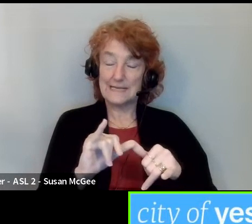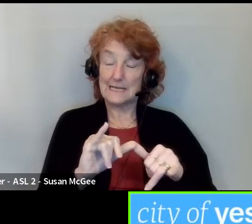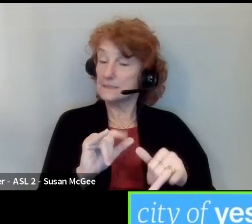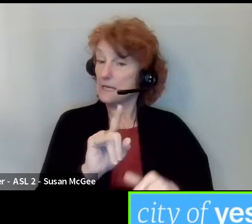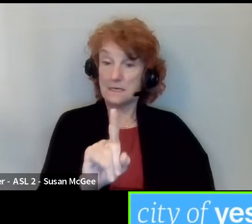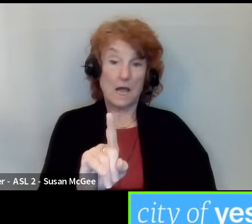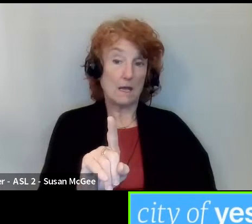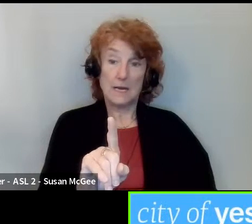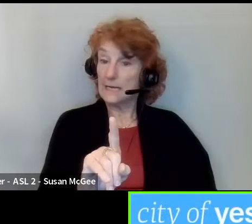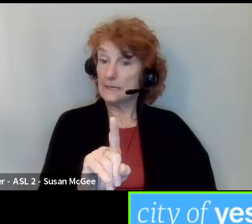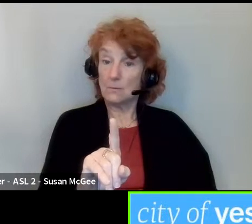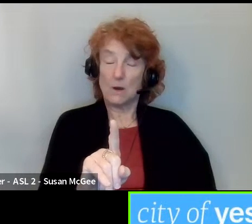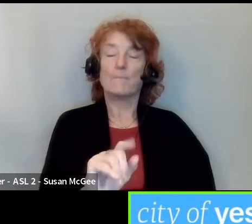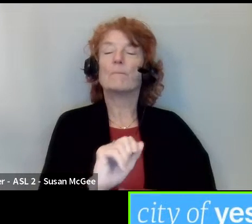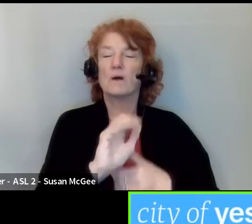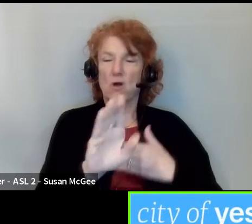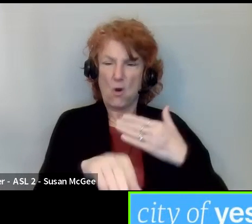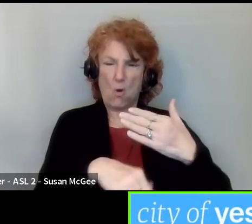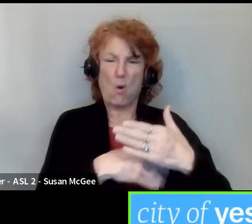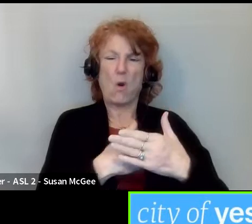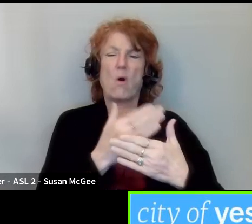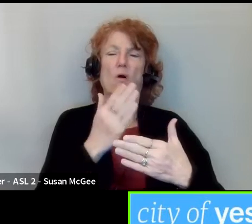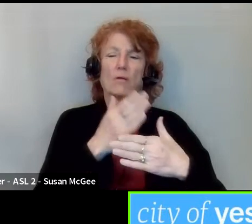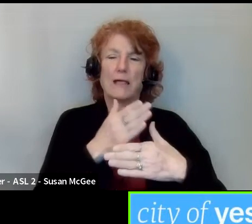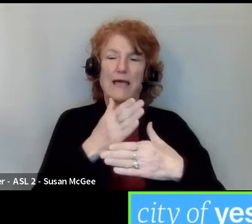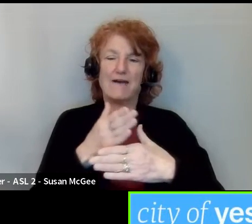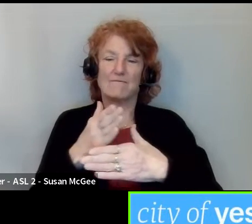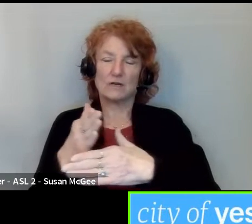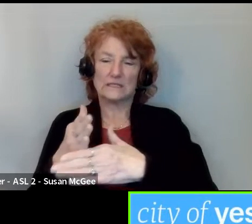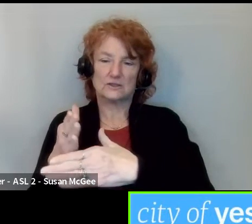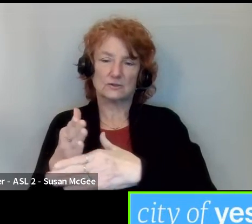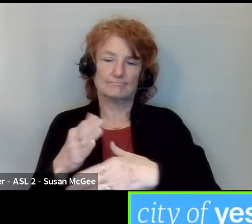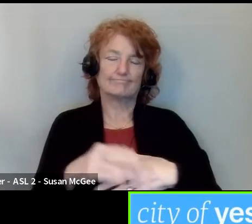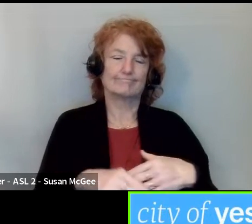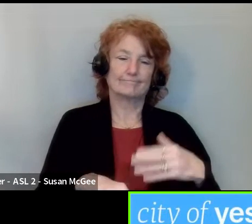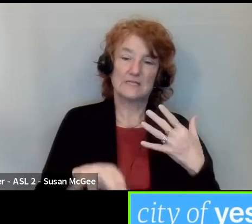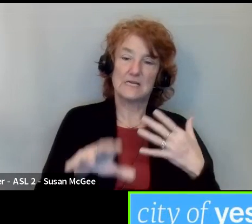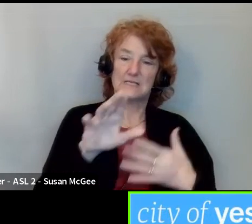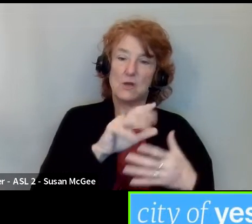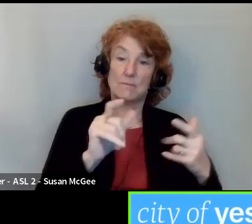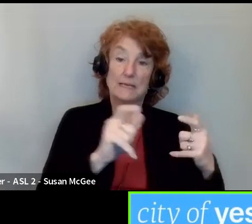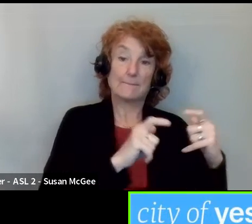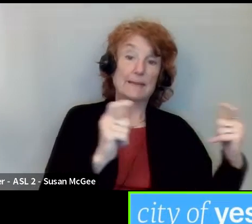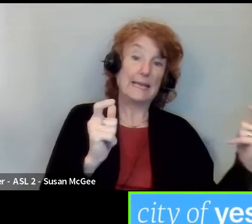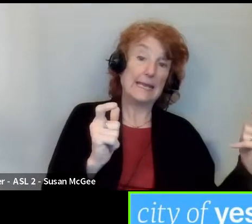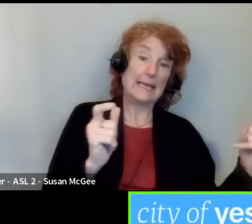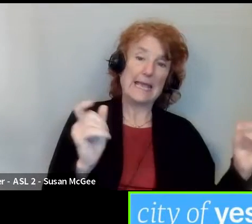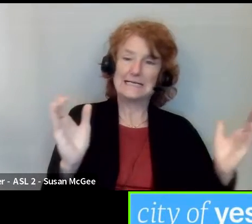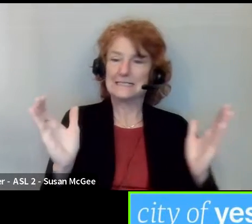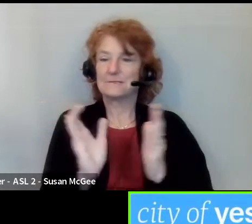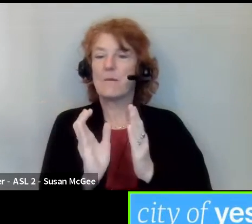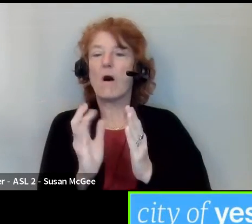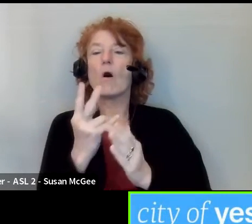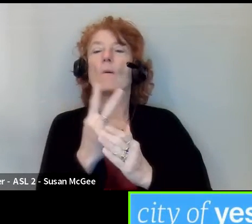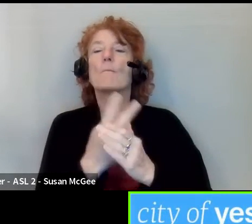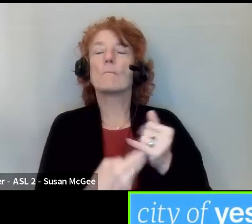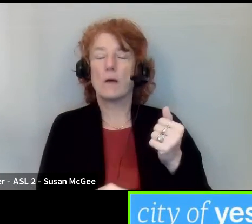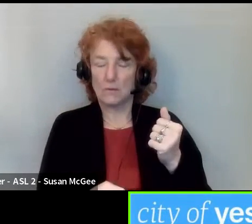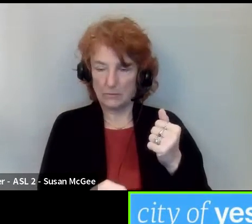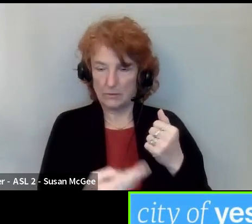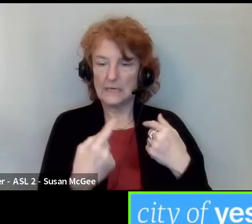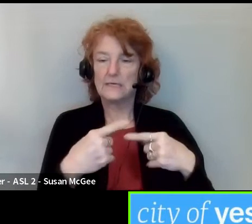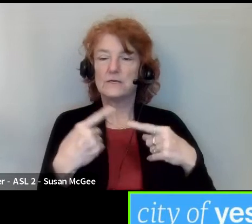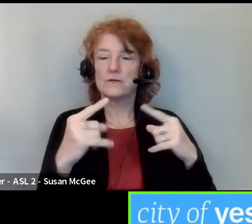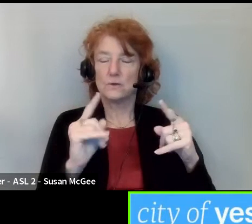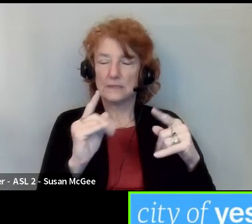have to achieve that size across the entire building. So you would have to mix large units with small units, for example. As part of one of our